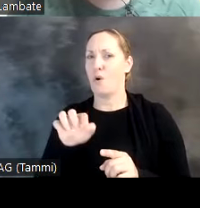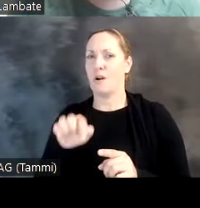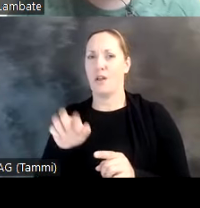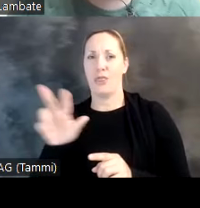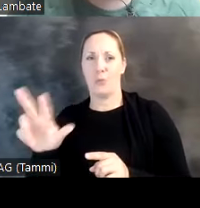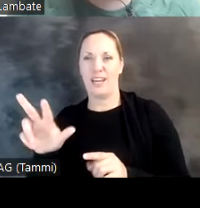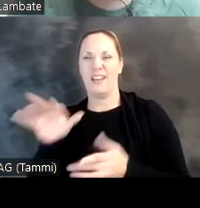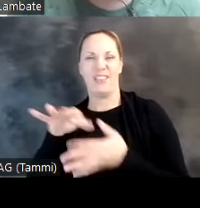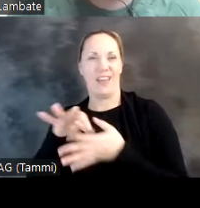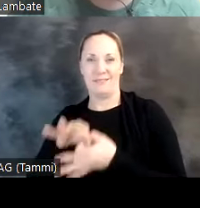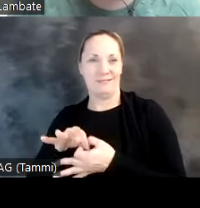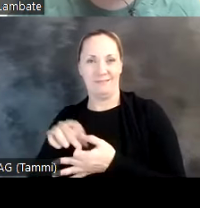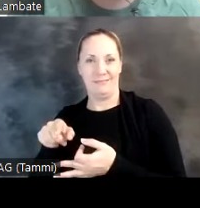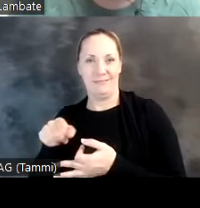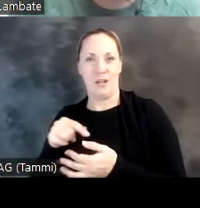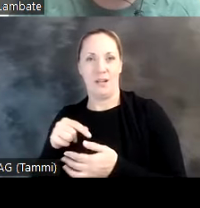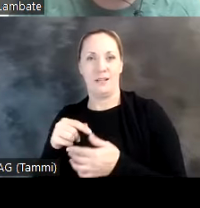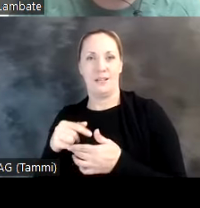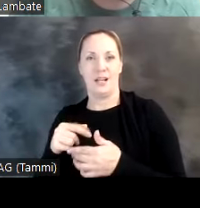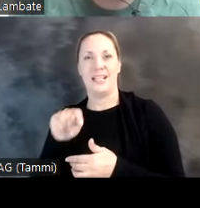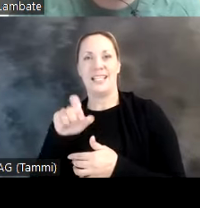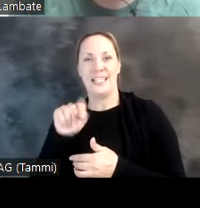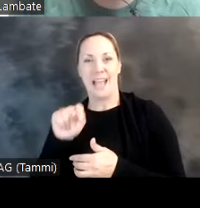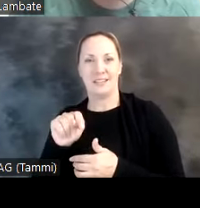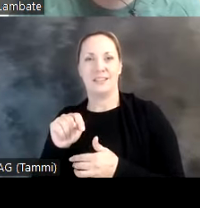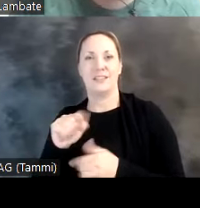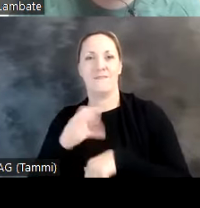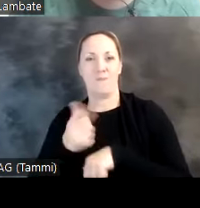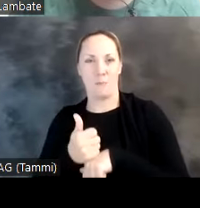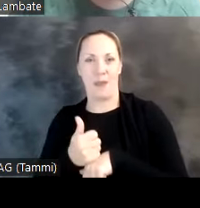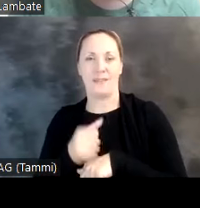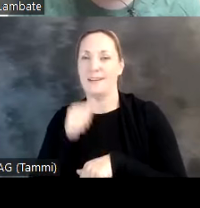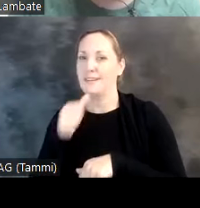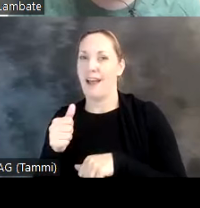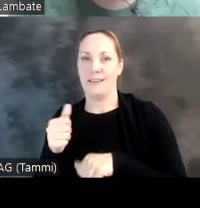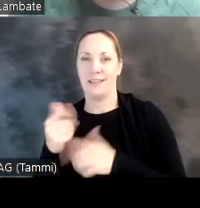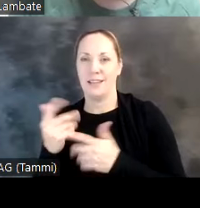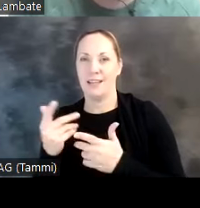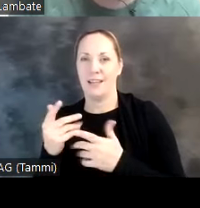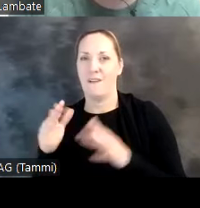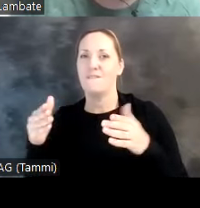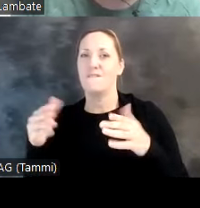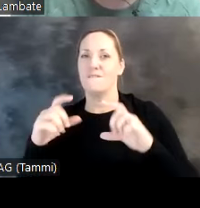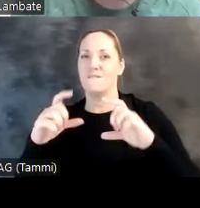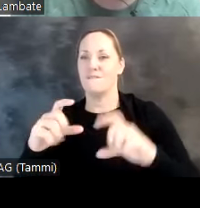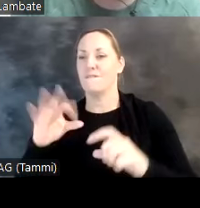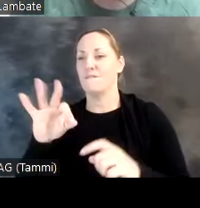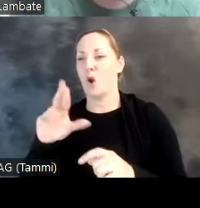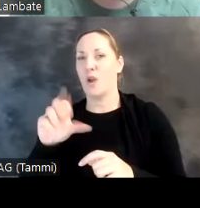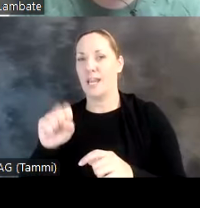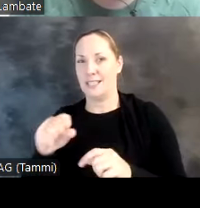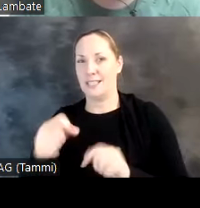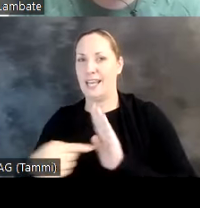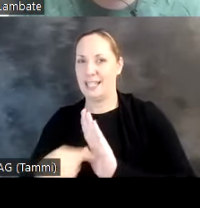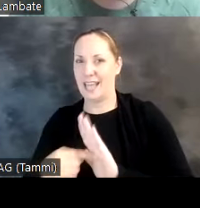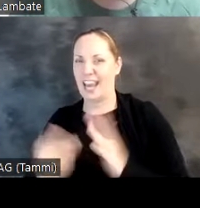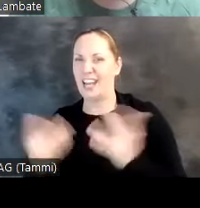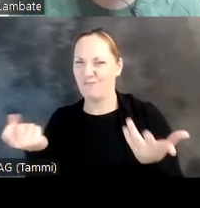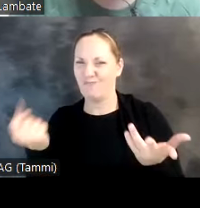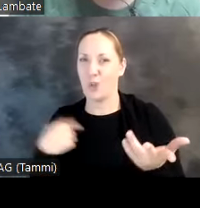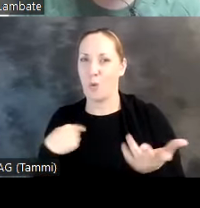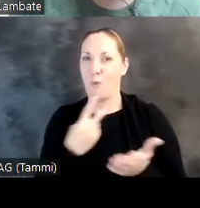the text contrast requirement and not the focus indicator requirement. So it will